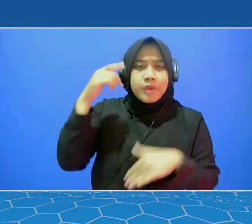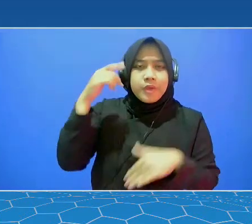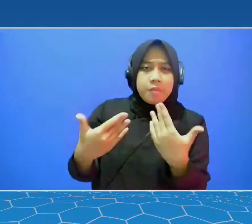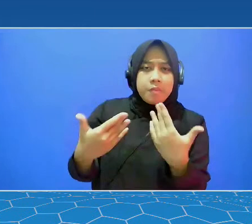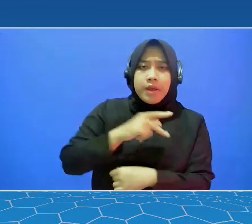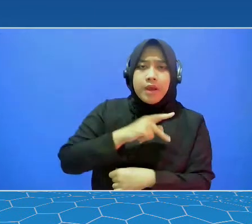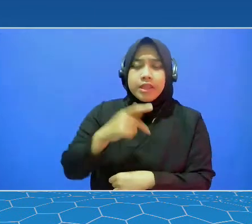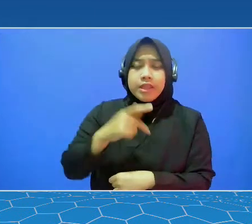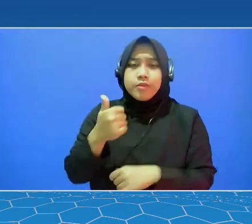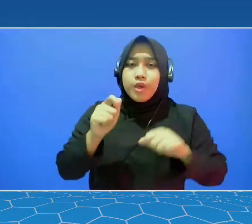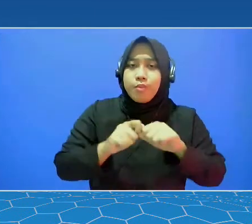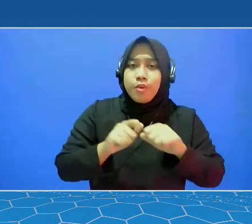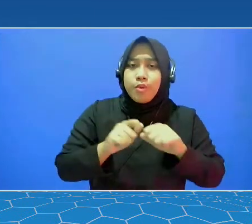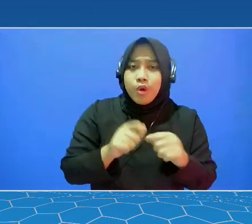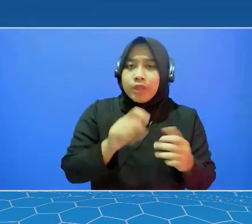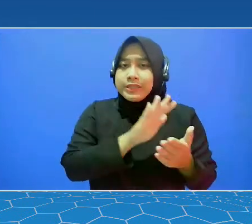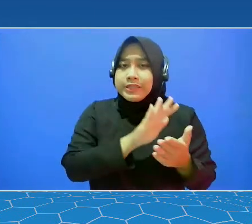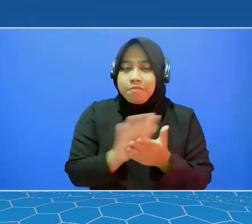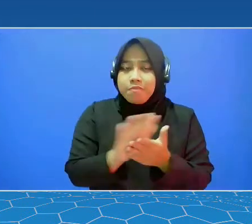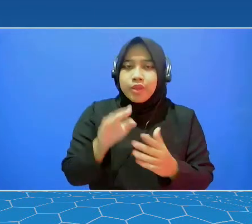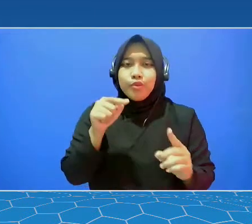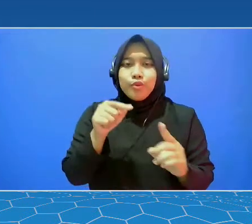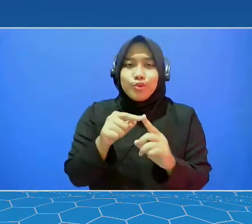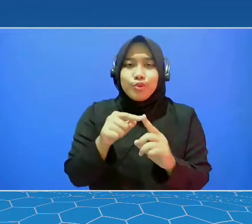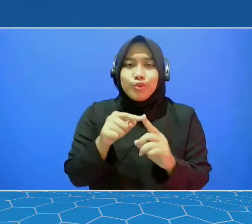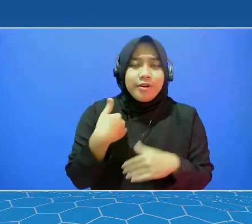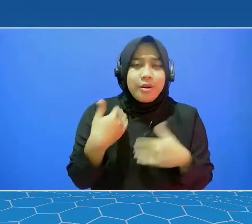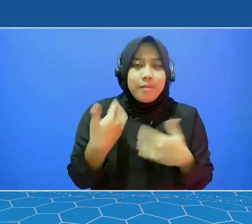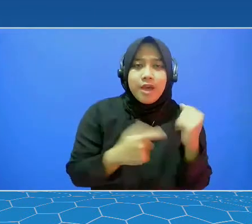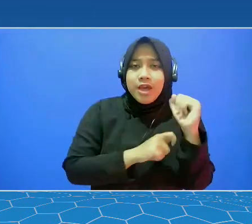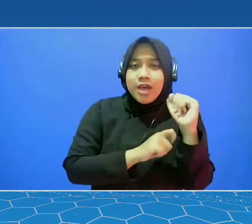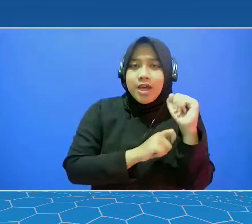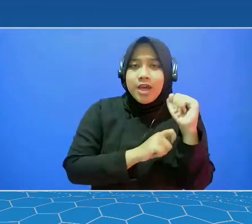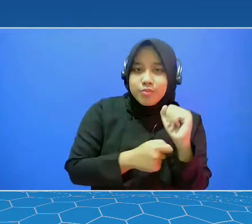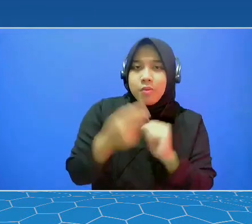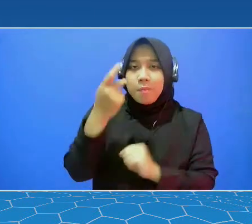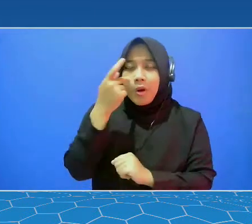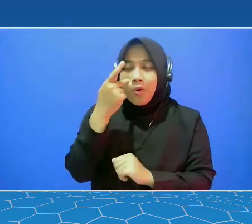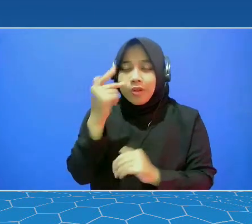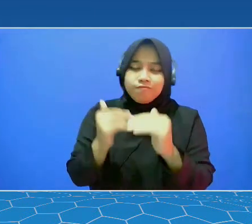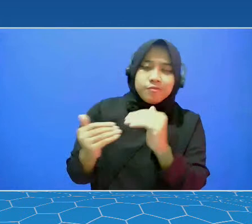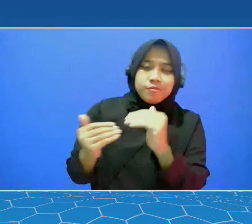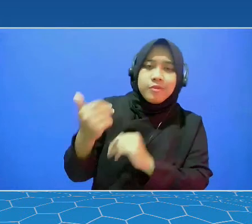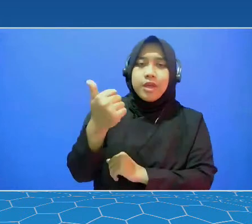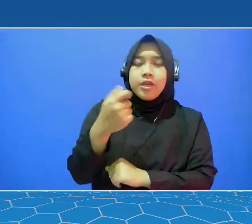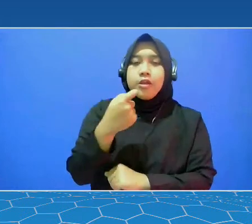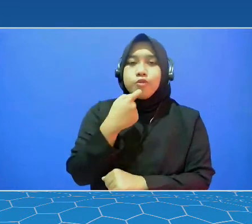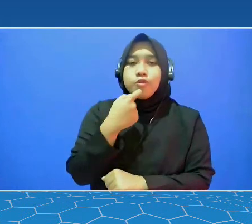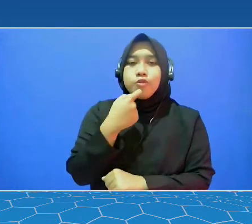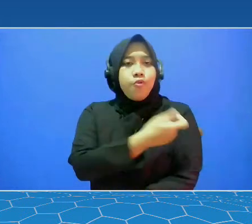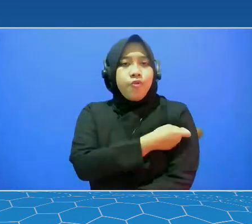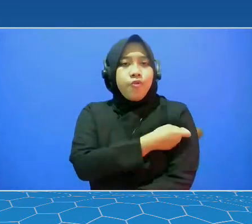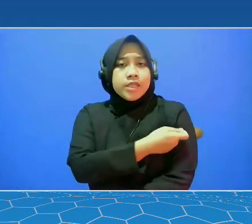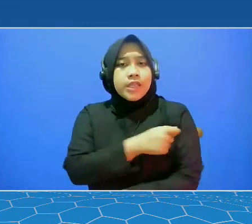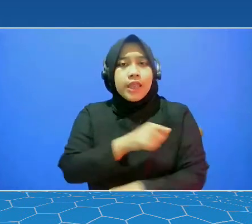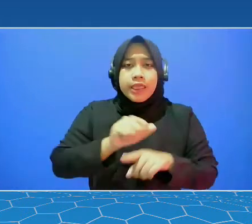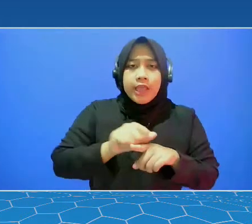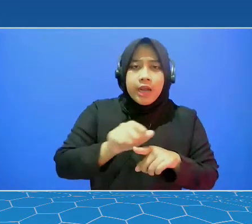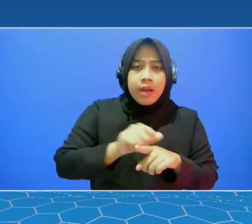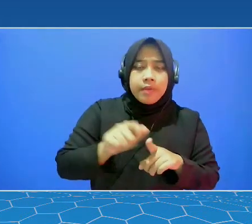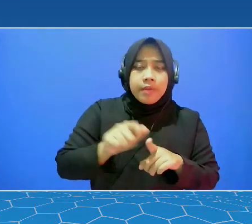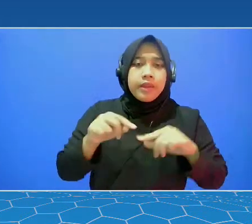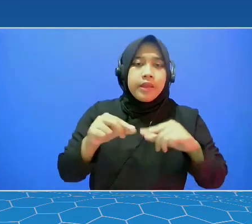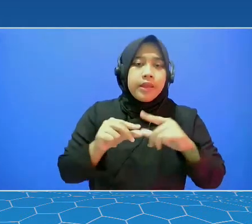good, solid healthcare responses, not just things like vaccines and therapeutics, which are important, but also what about the